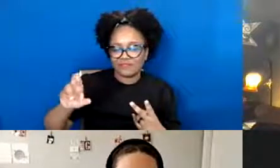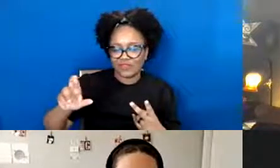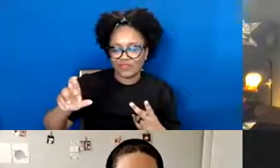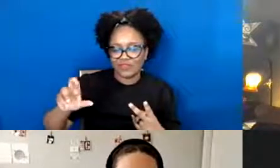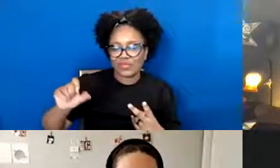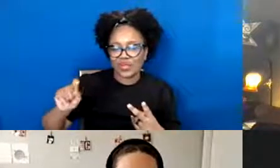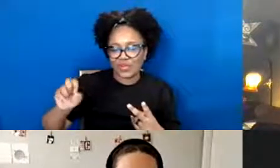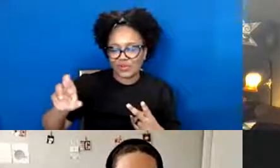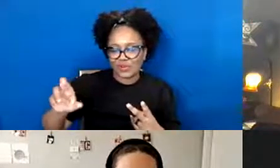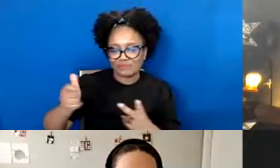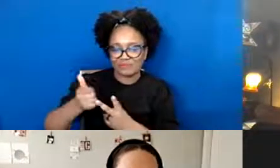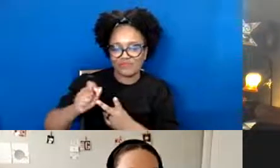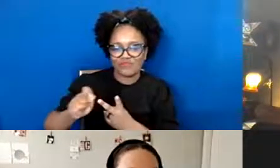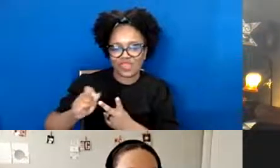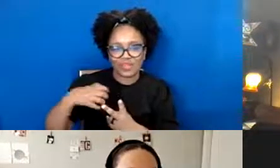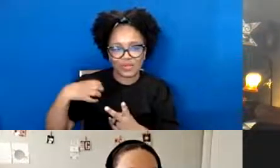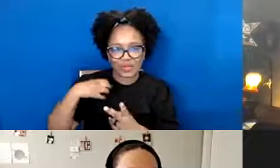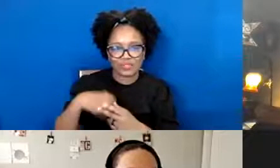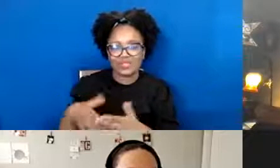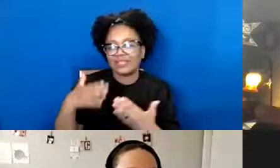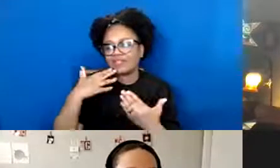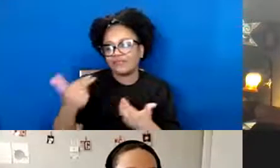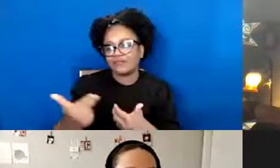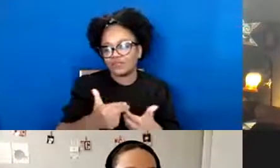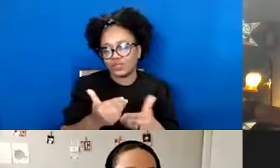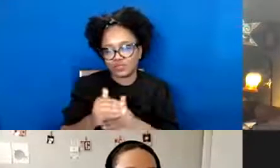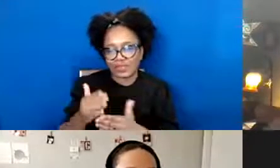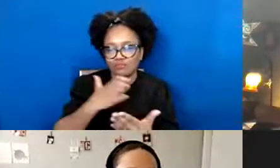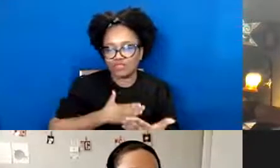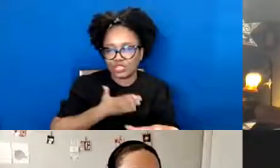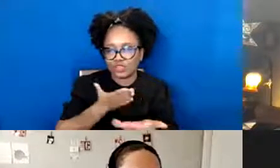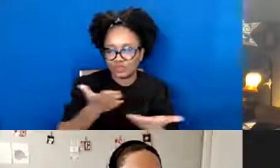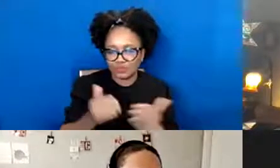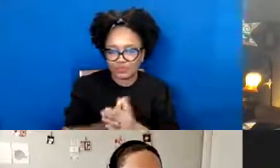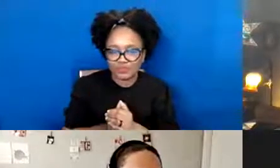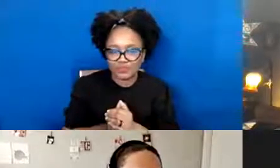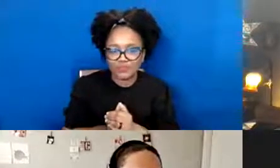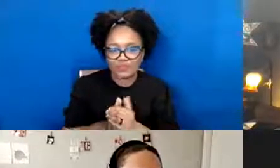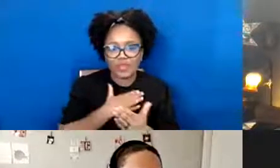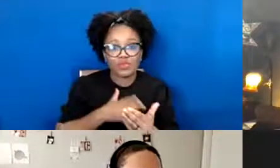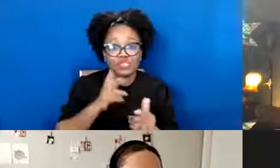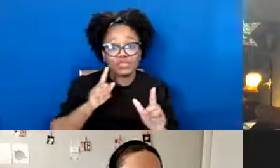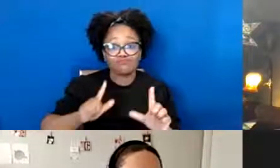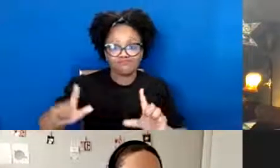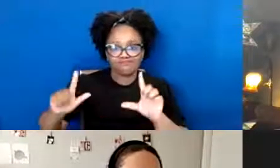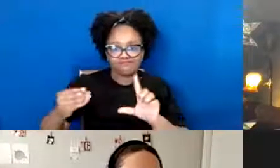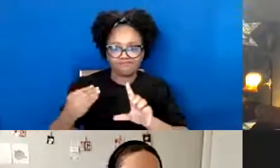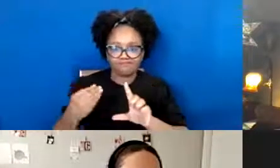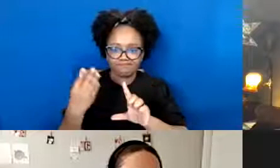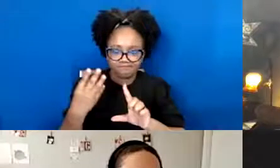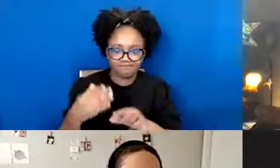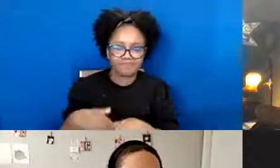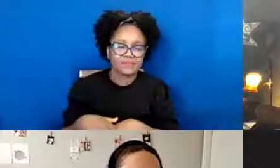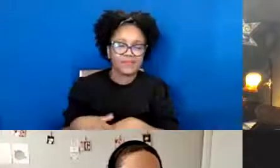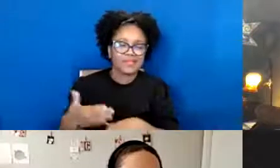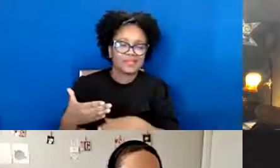project. But thank you for coming to join us tonight. We appreciate every single one of you. We also appreciate you showing your faces and sharing your incredible words